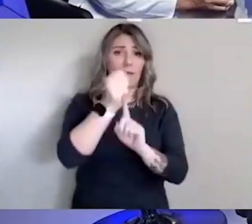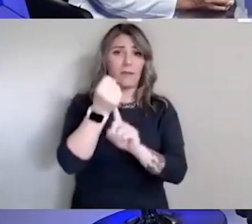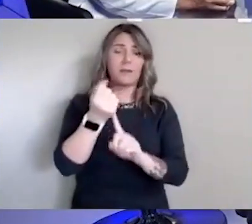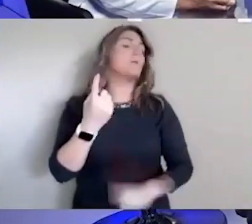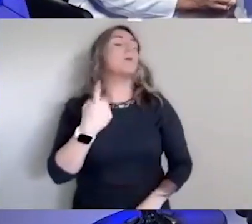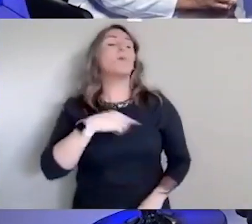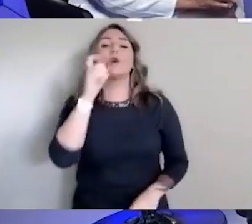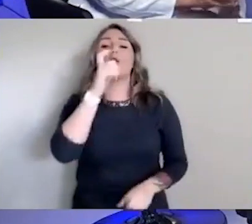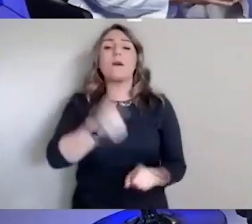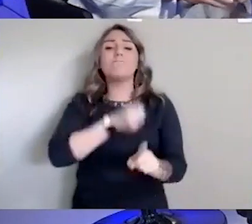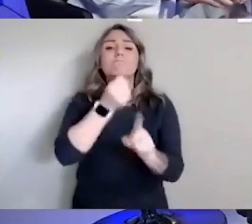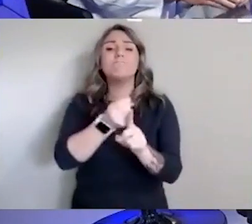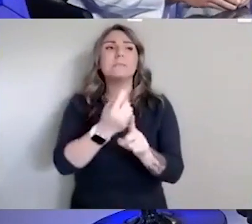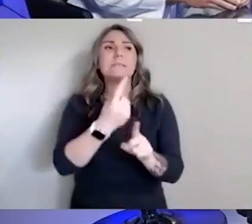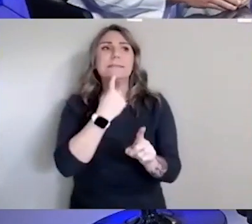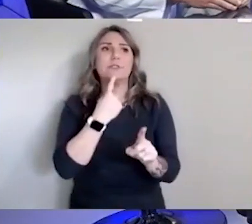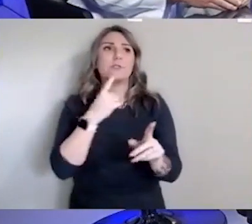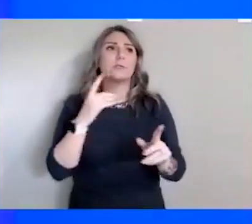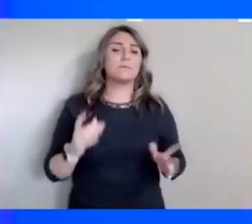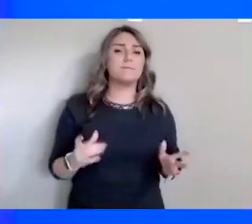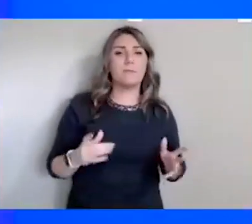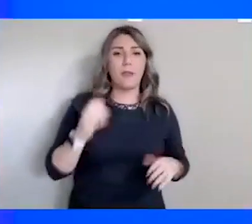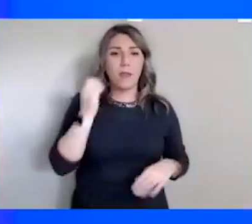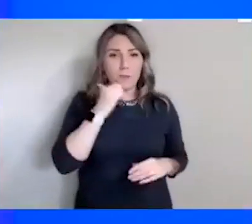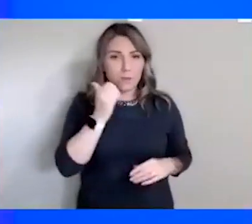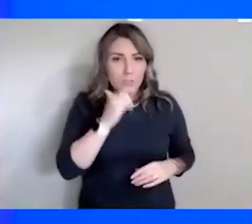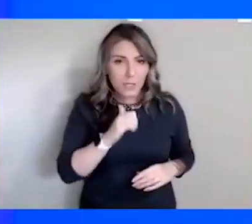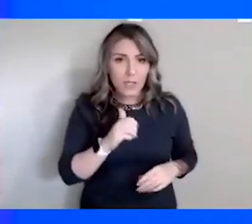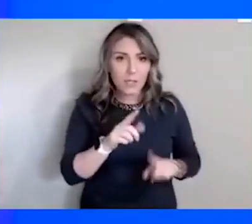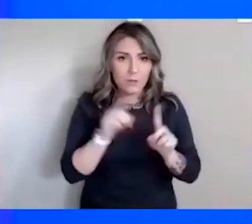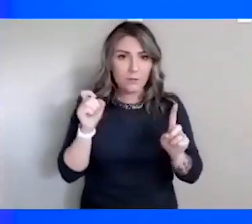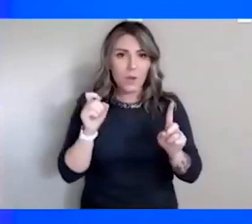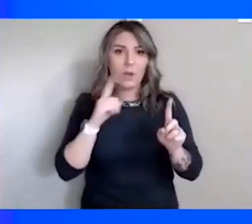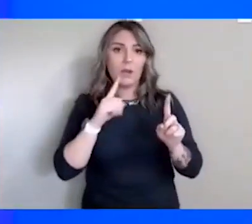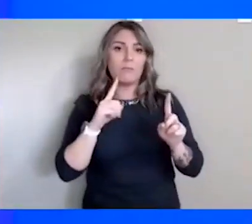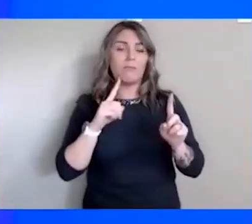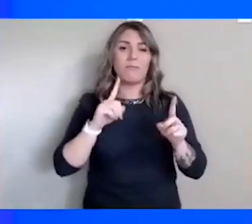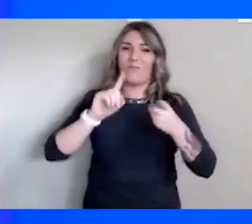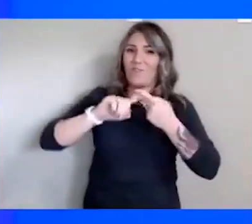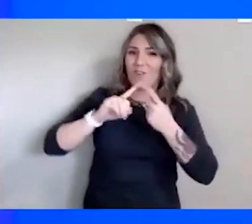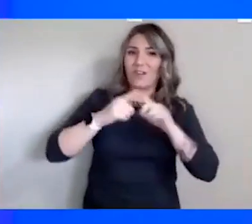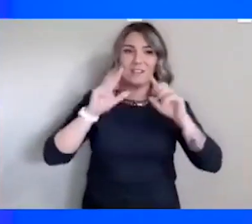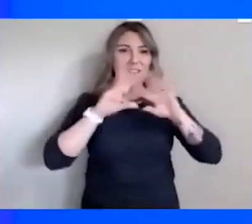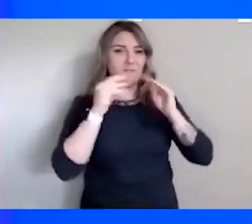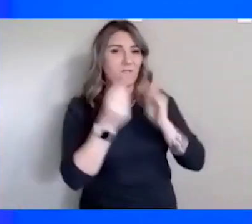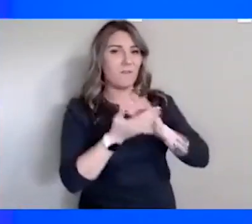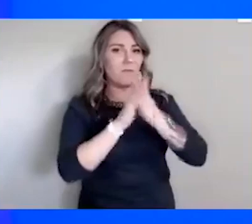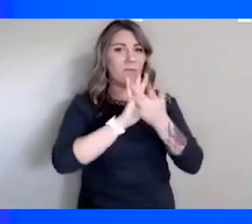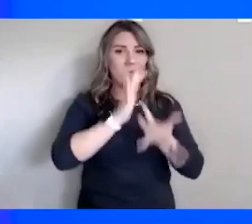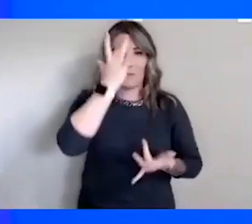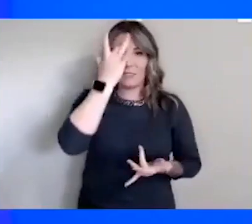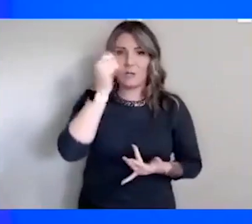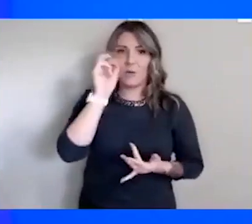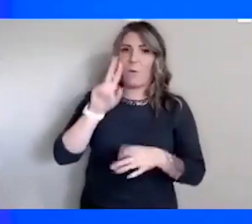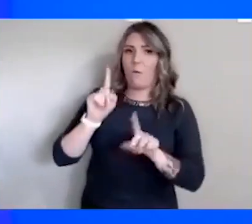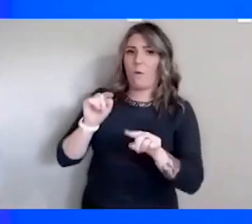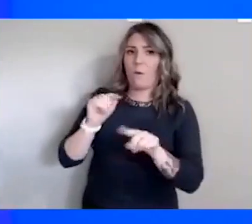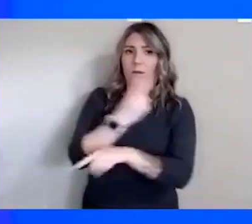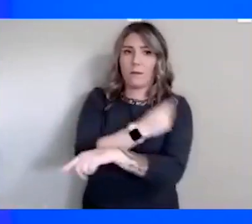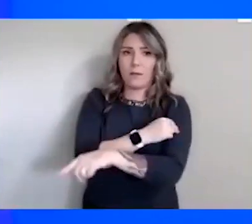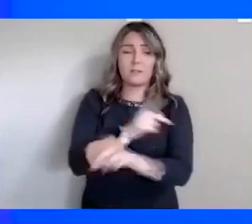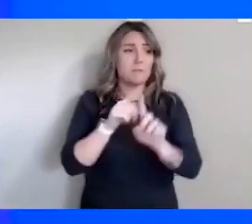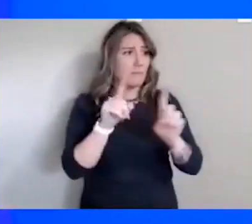as significantly on a daily basis from friends and family that are getting sick or coming to the hospital, we do see